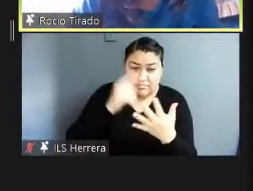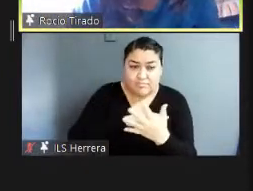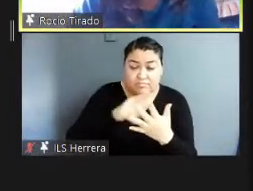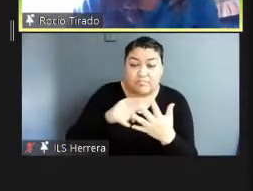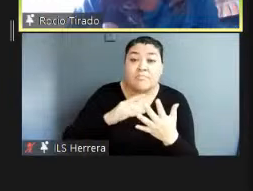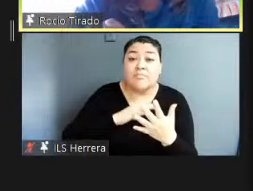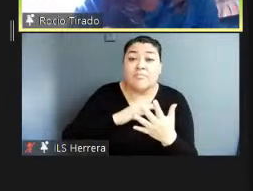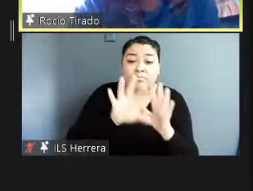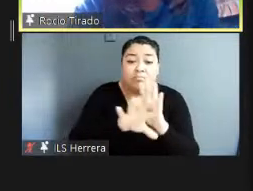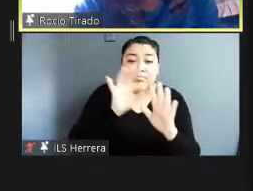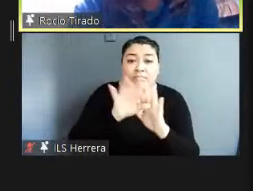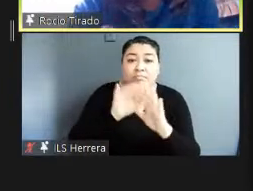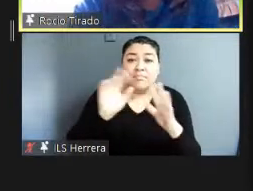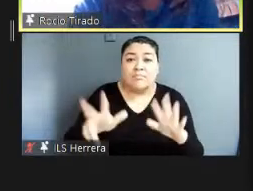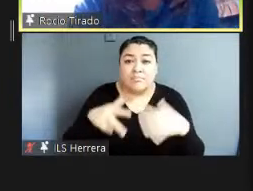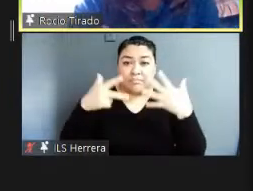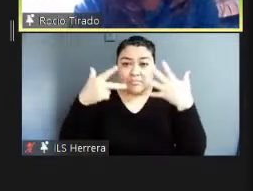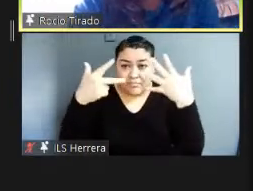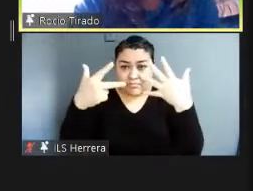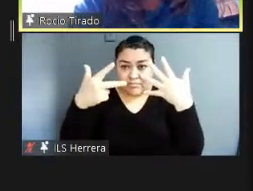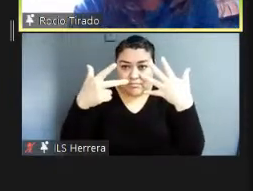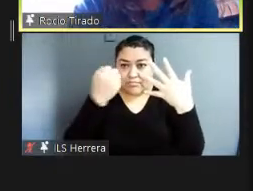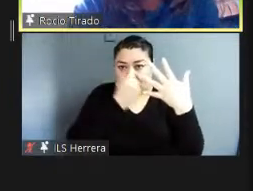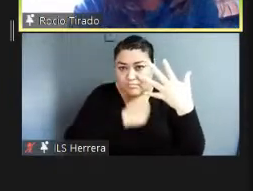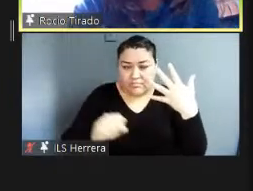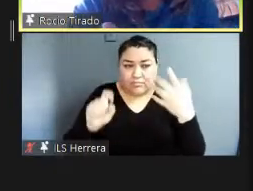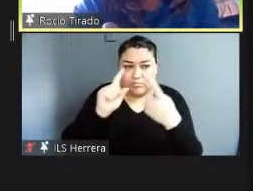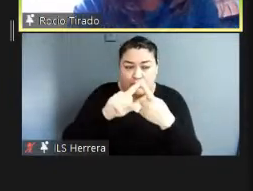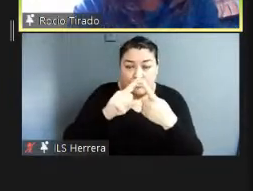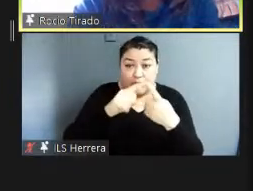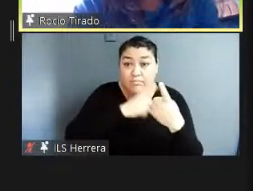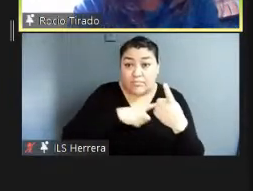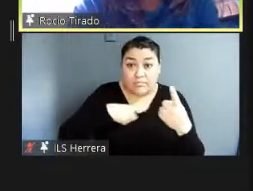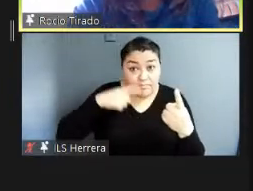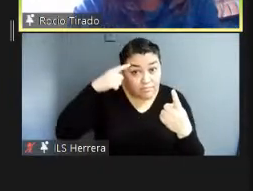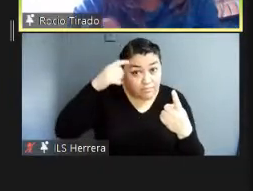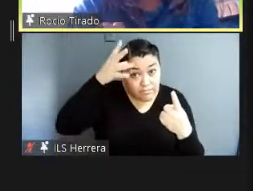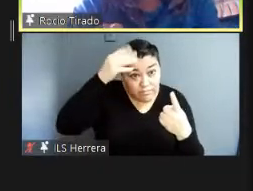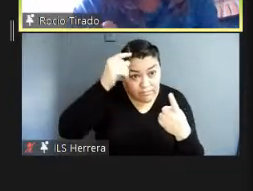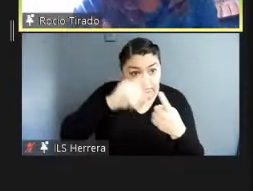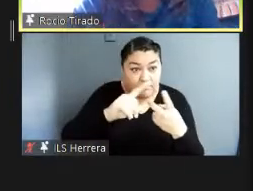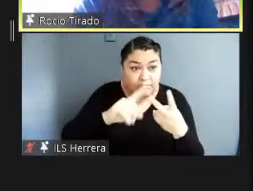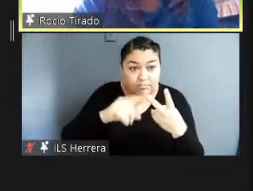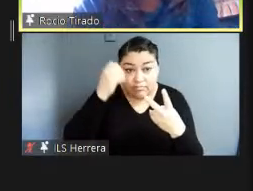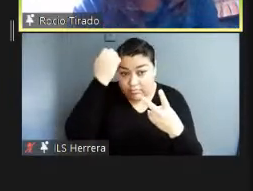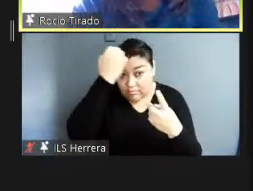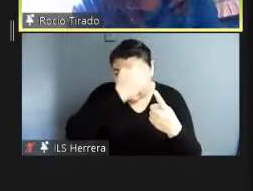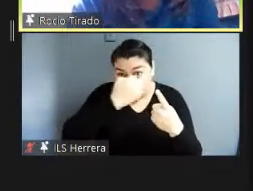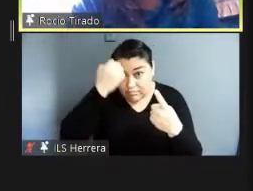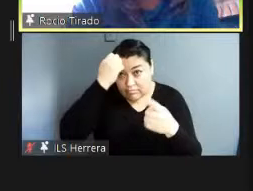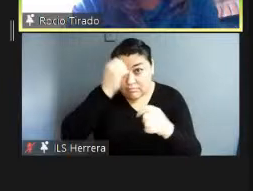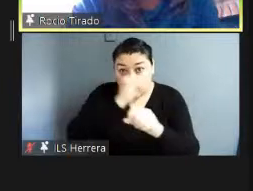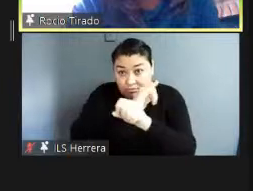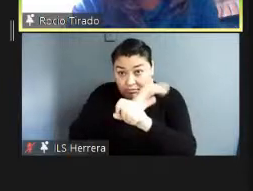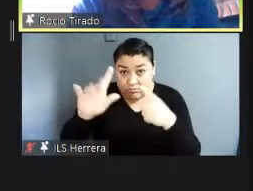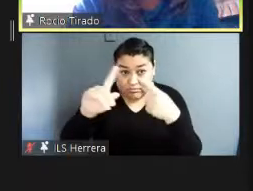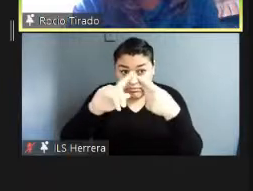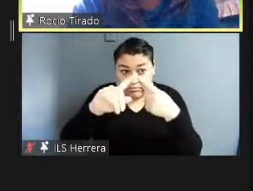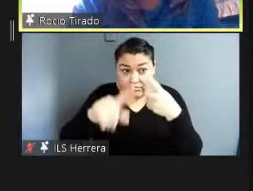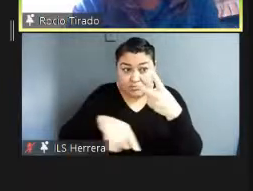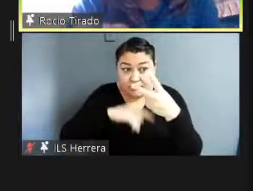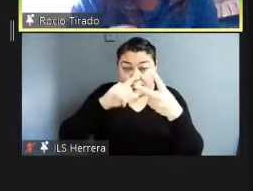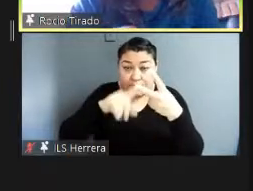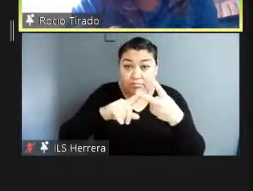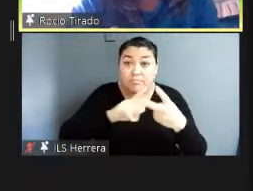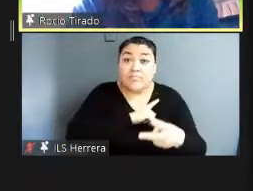school, there are 8 basic competencies that stem from this: critical thinking, clinical